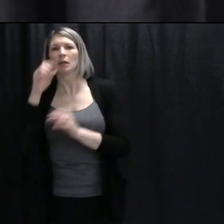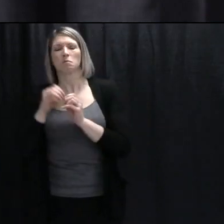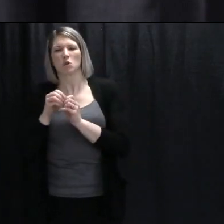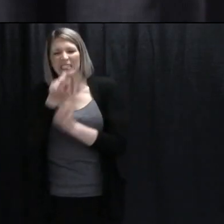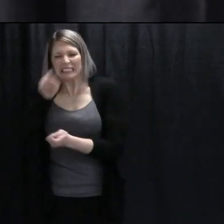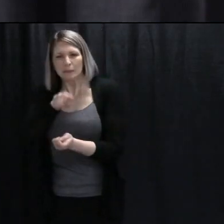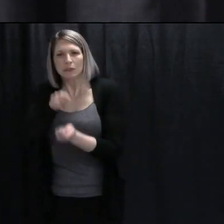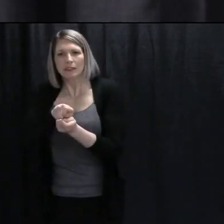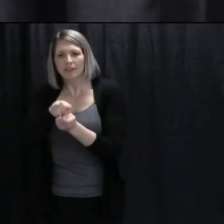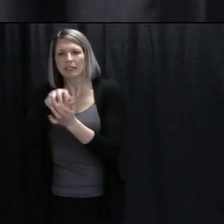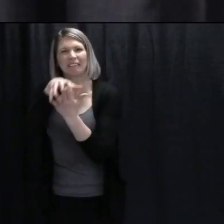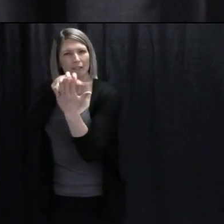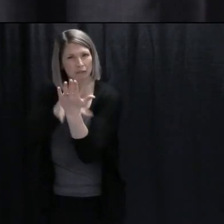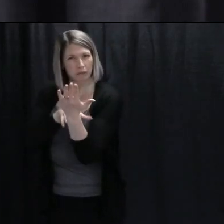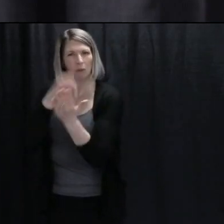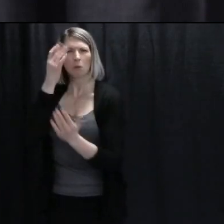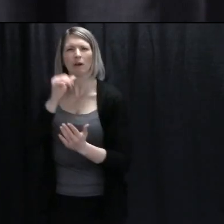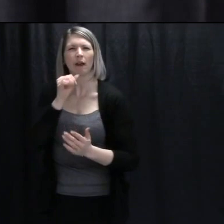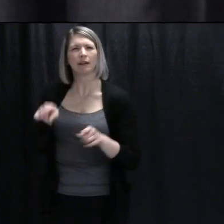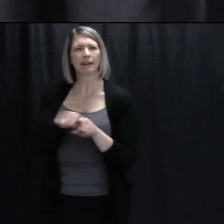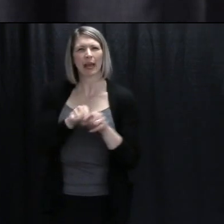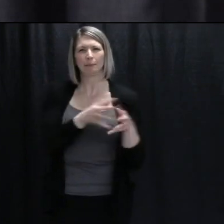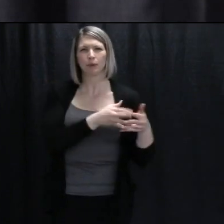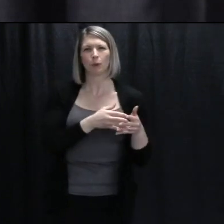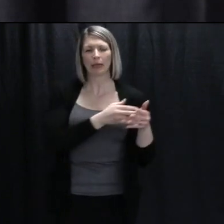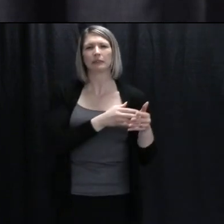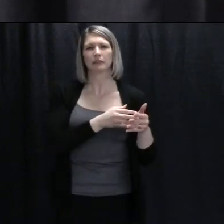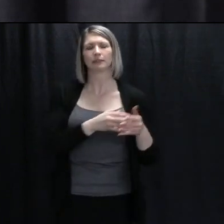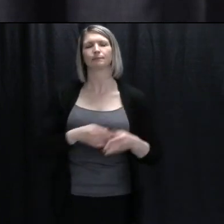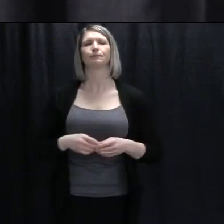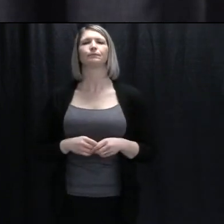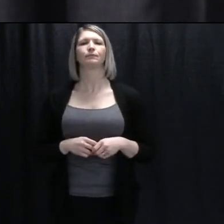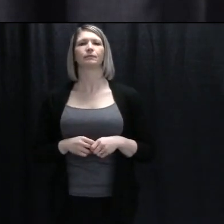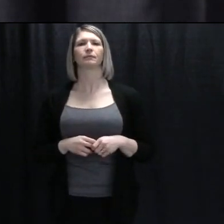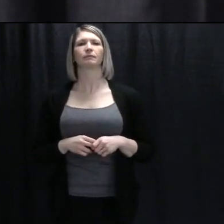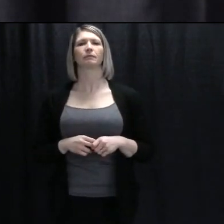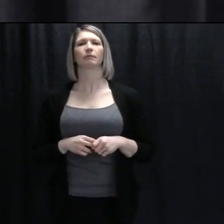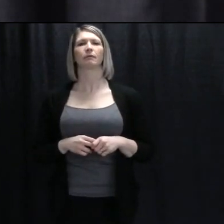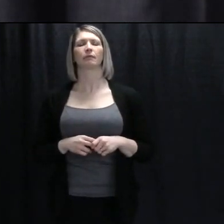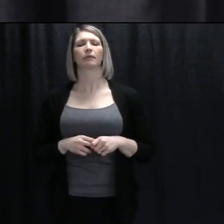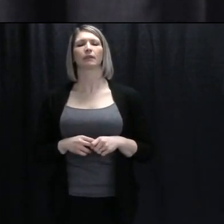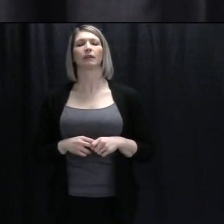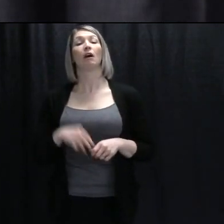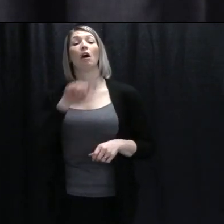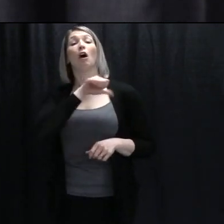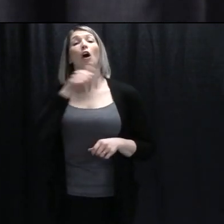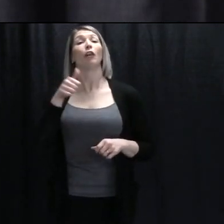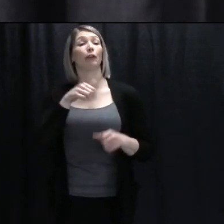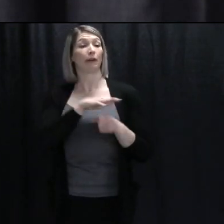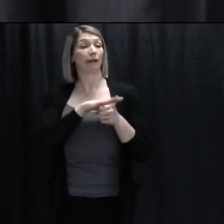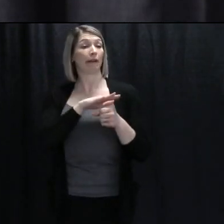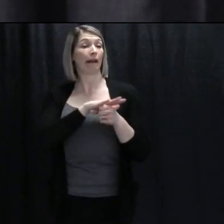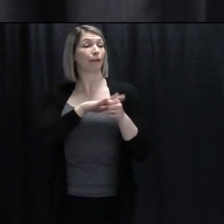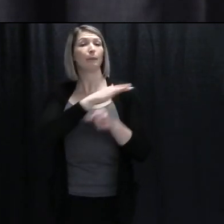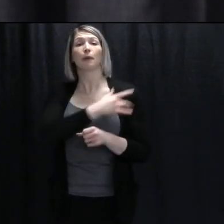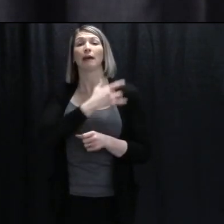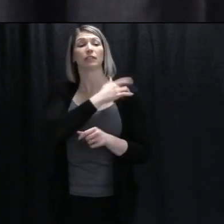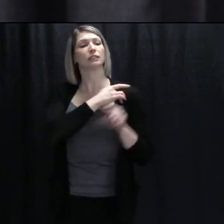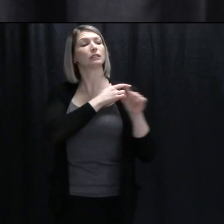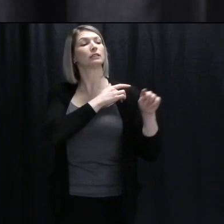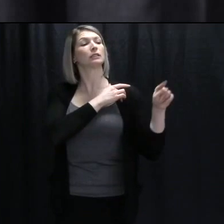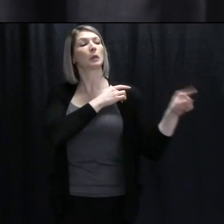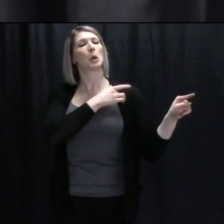it? We have seen from other jurisdictions, and in actual fact, we've led a lot of jurisdictions because we have in